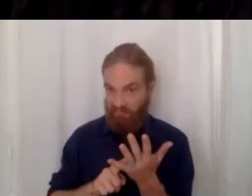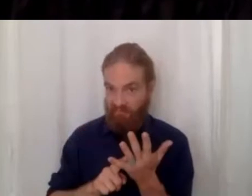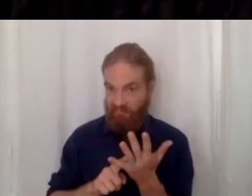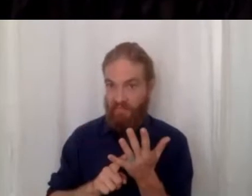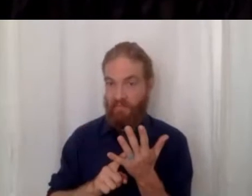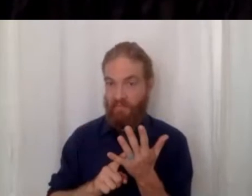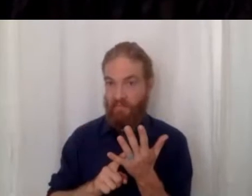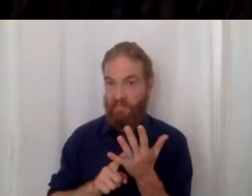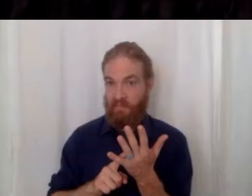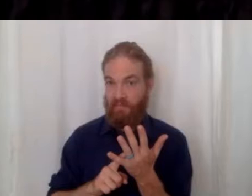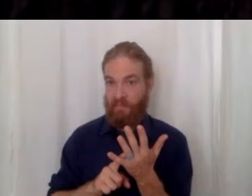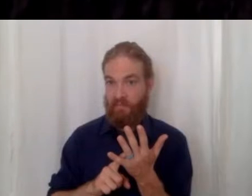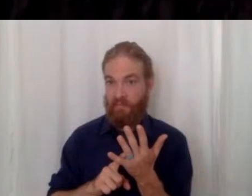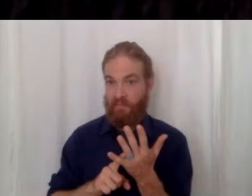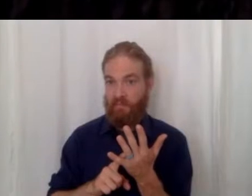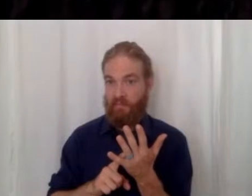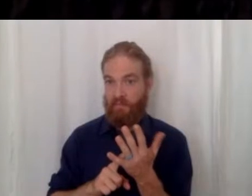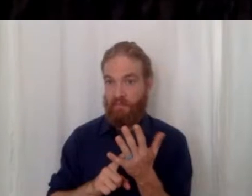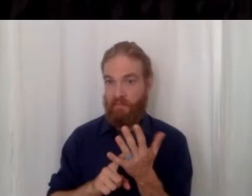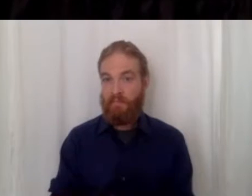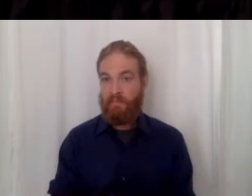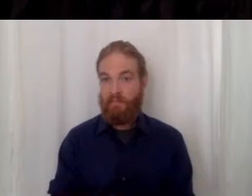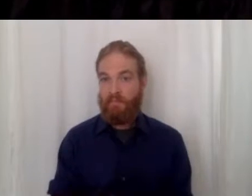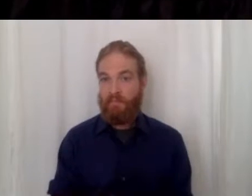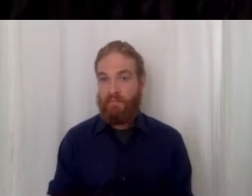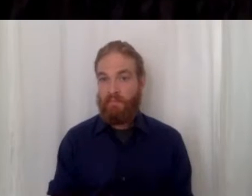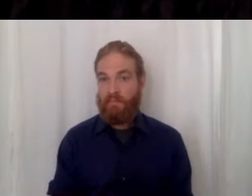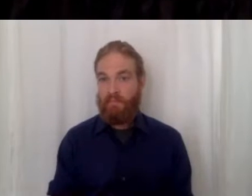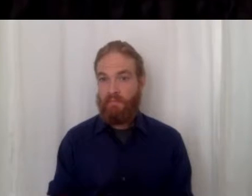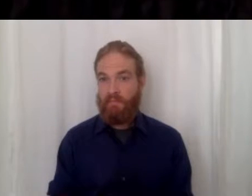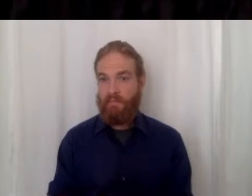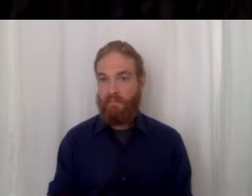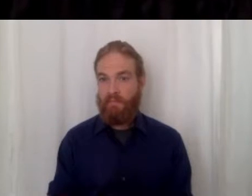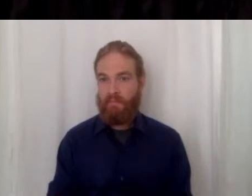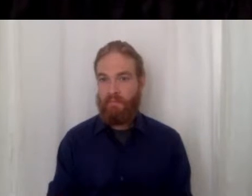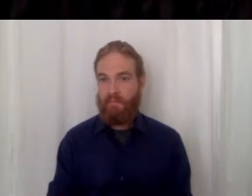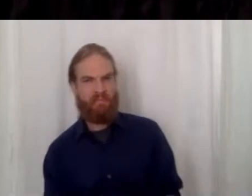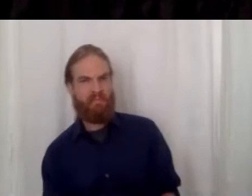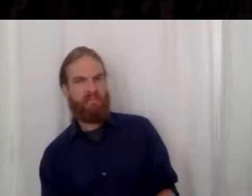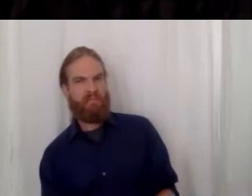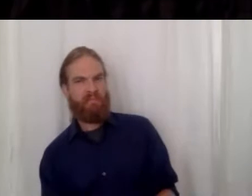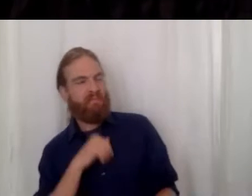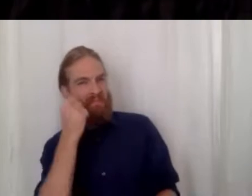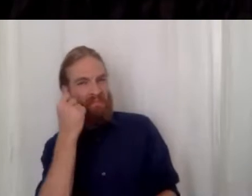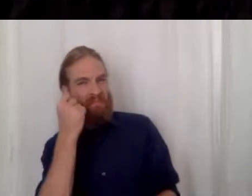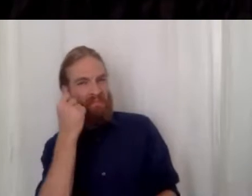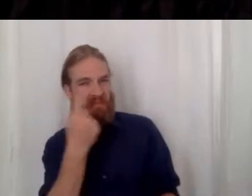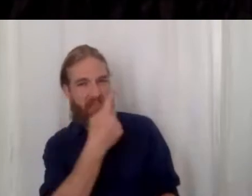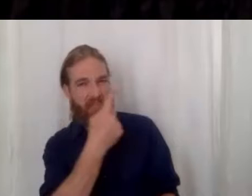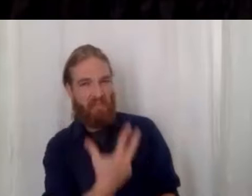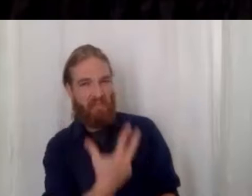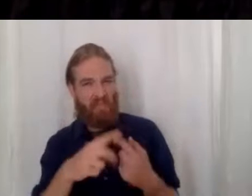what the 1/3 plus 2/3, what that meant, because there's none of that on the other